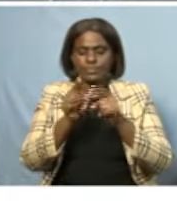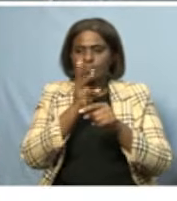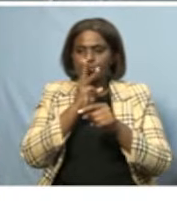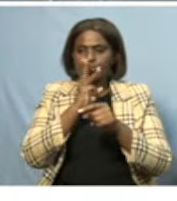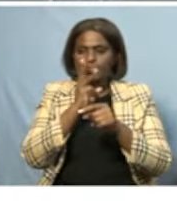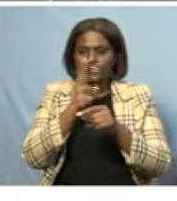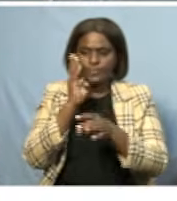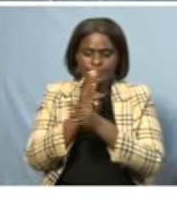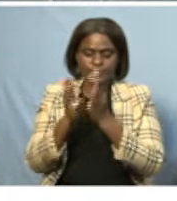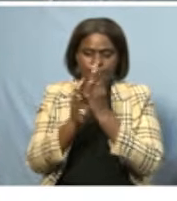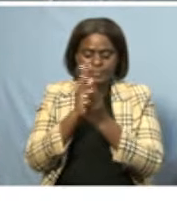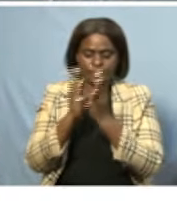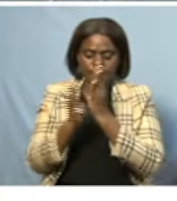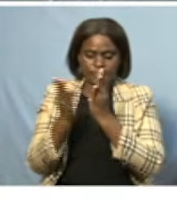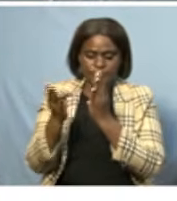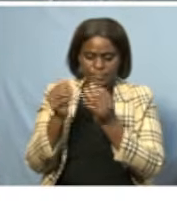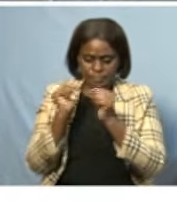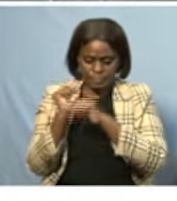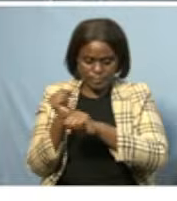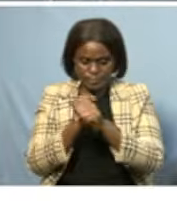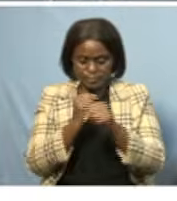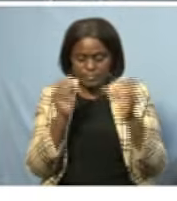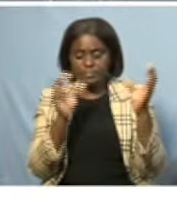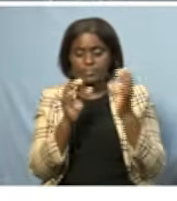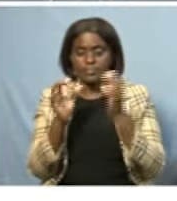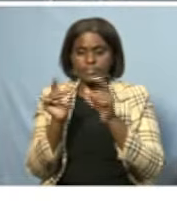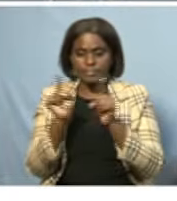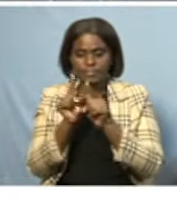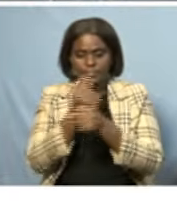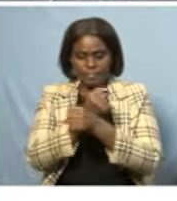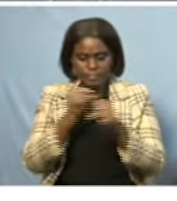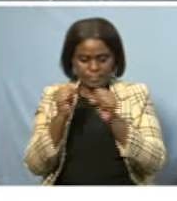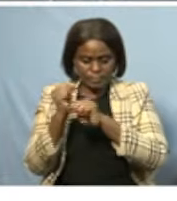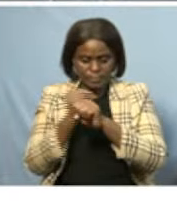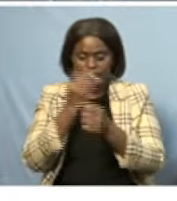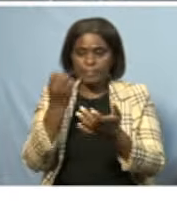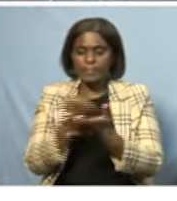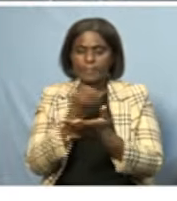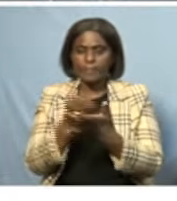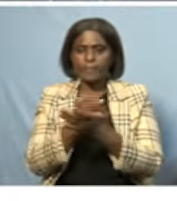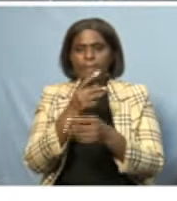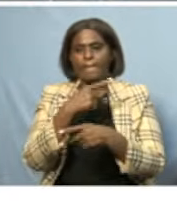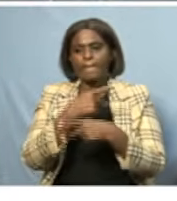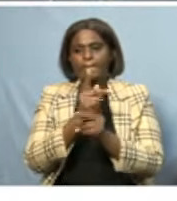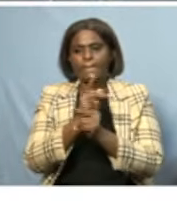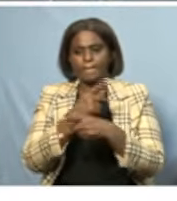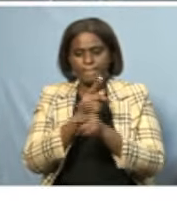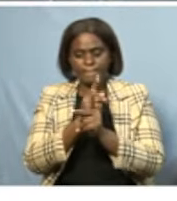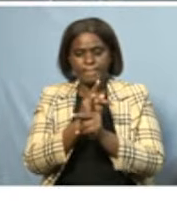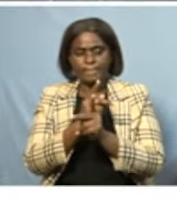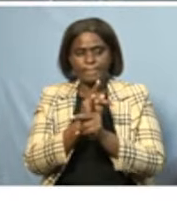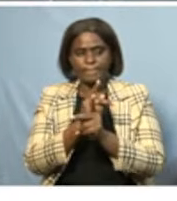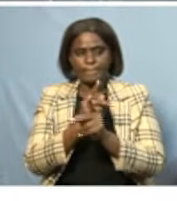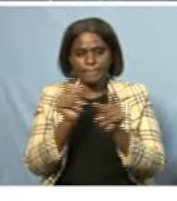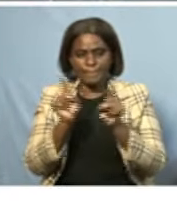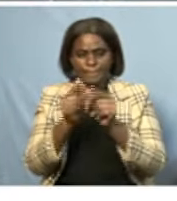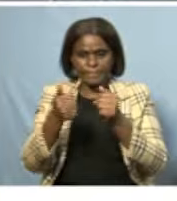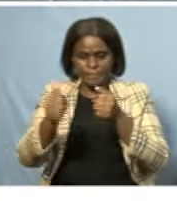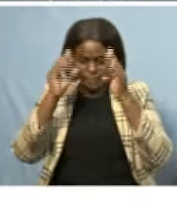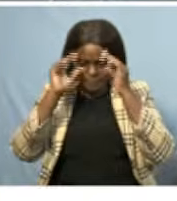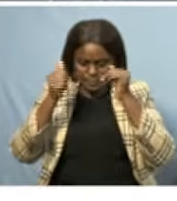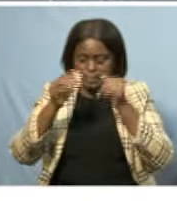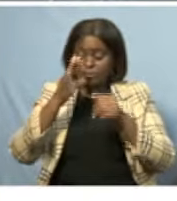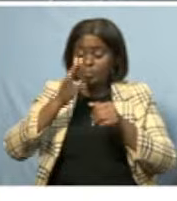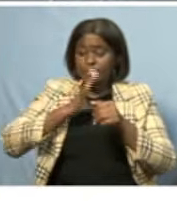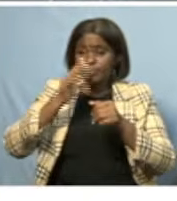water infrastructure to protect communities and safeguard economic productivity. The President, Madam